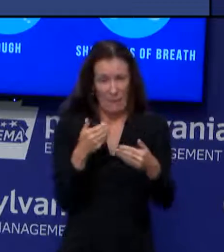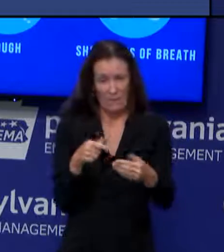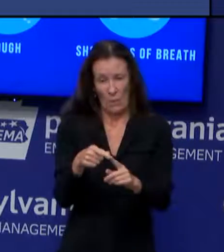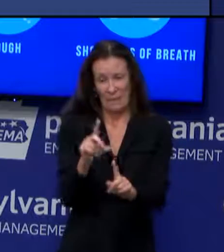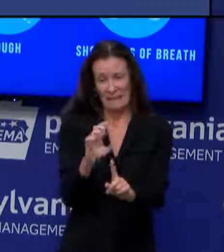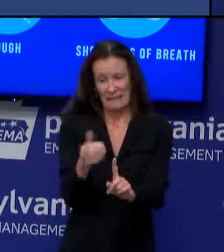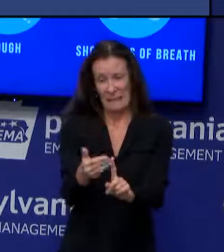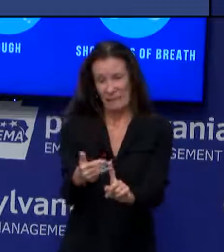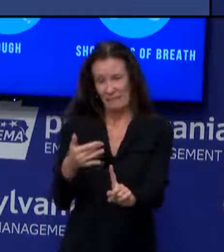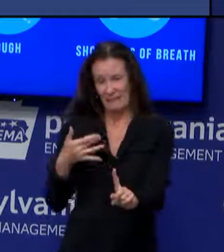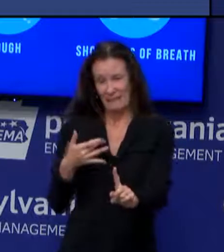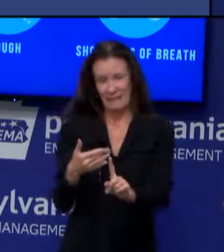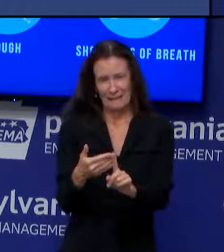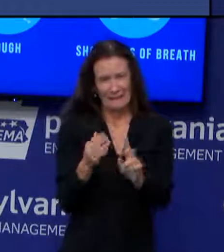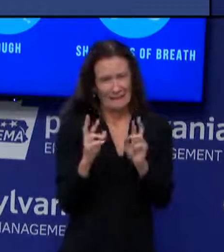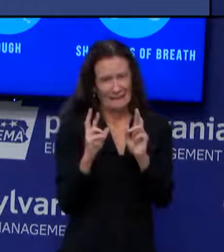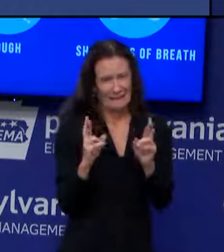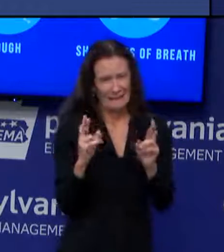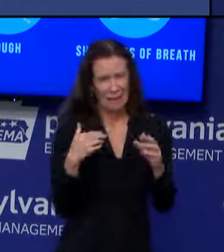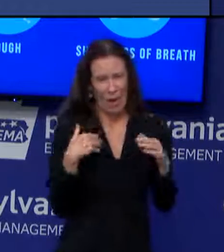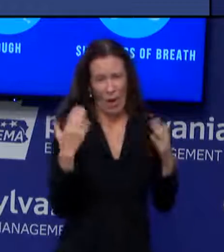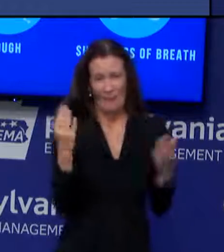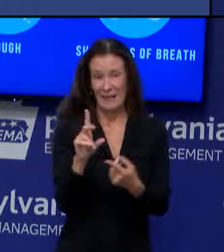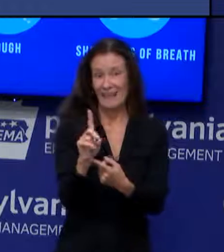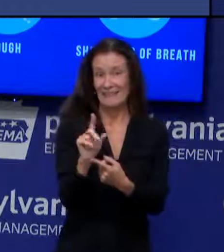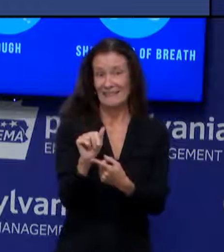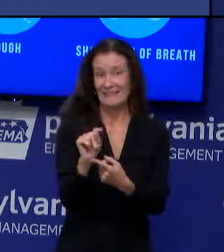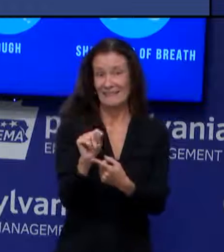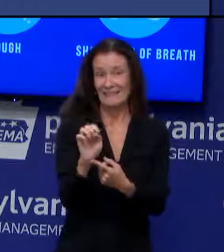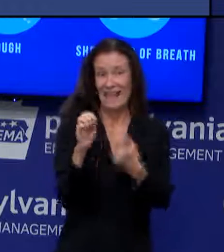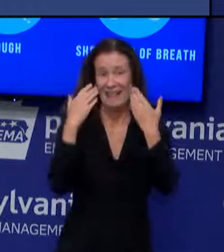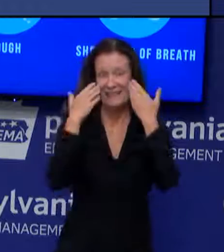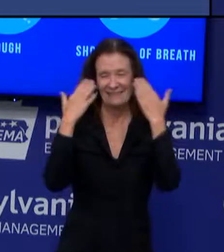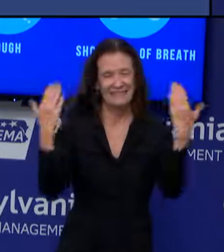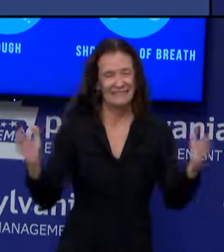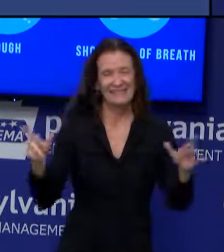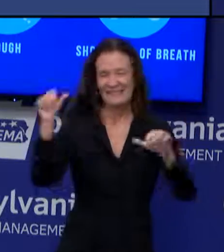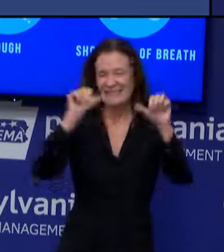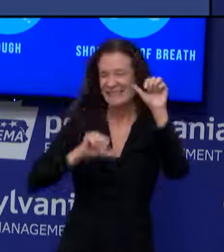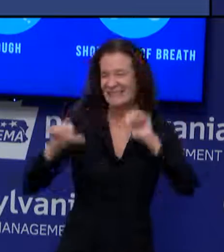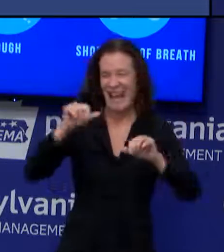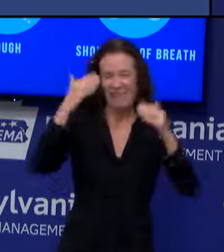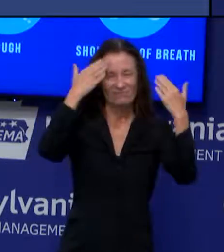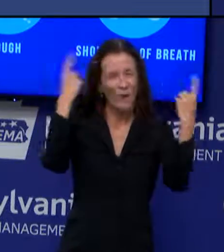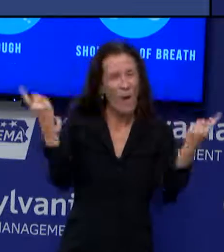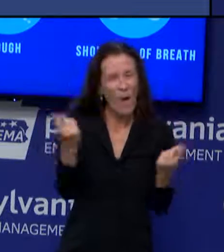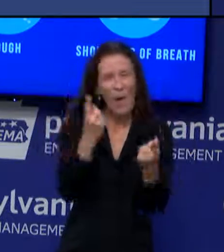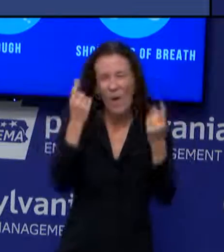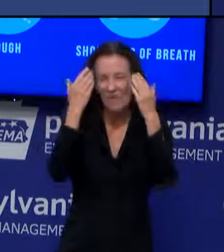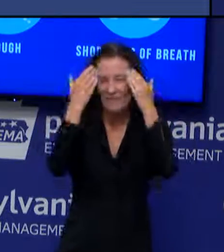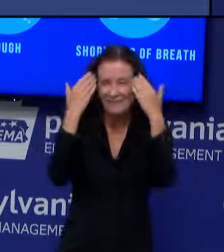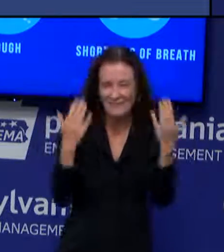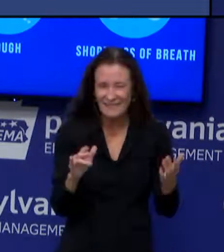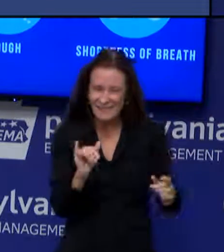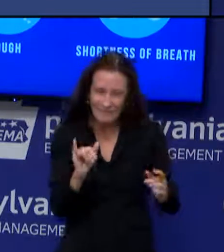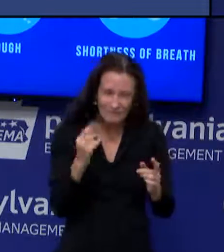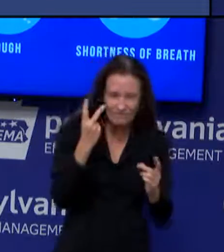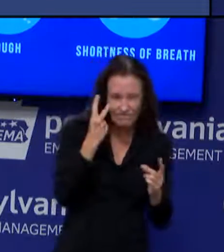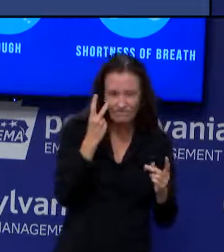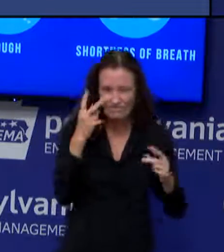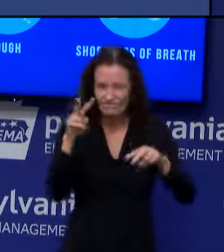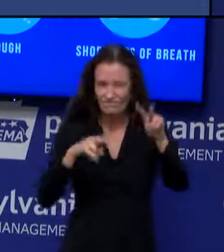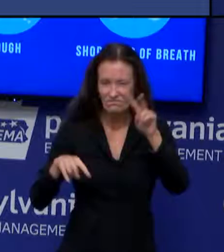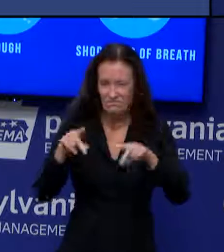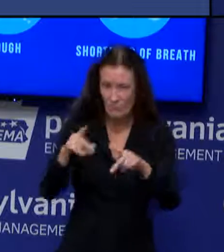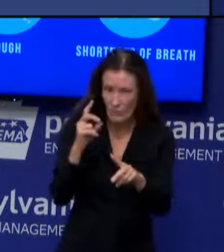set a date on science. And so the studies that prove that it's safe and effective will be done when they're done, and then